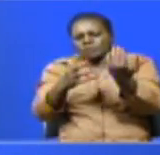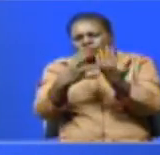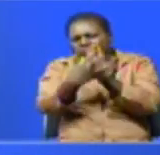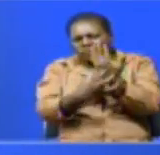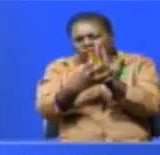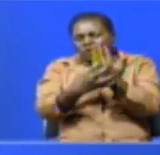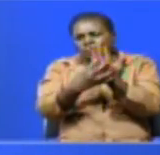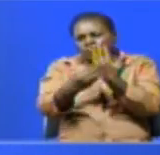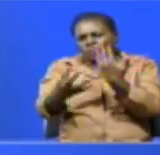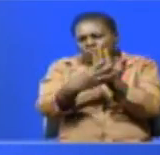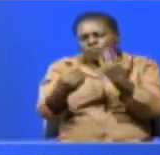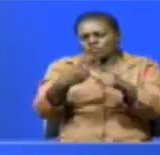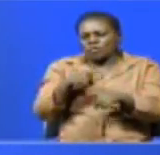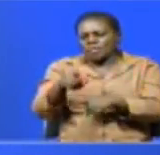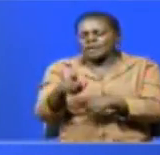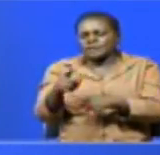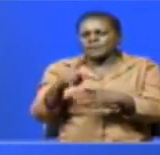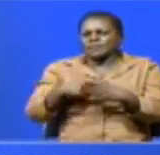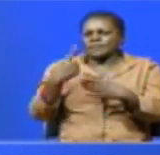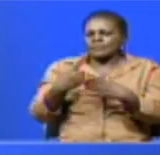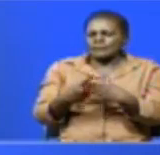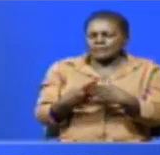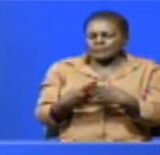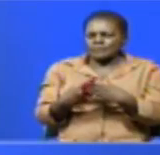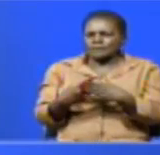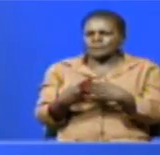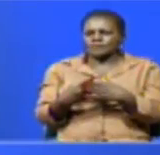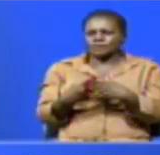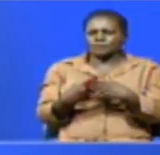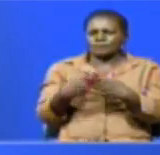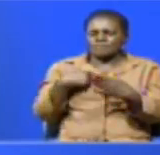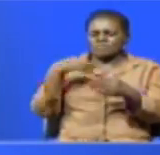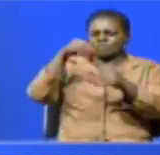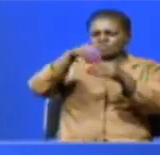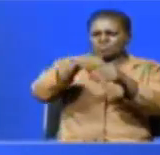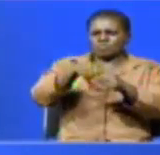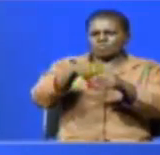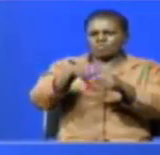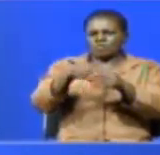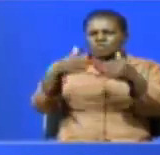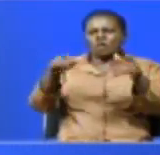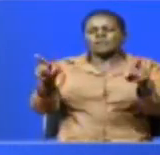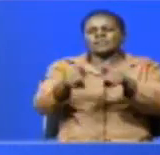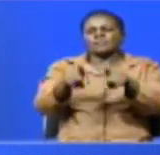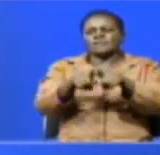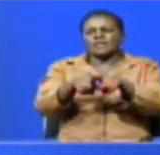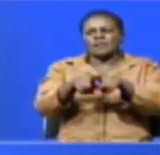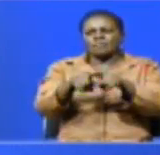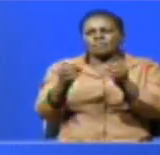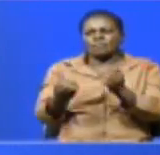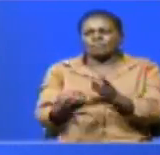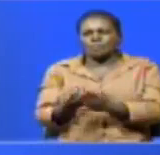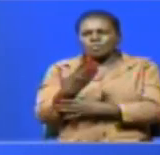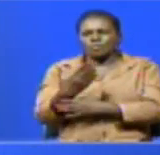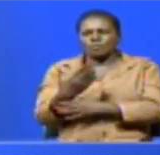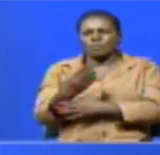code kupitia kwa hizo, kwa hiyo device ambayo nime insert hapa kwa mrango. Nderitu has also developed an